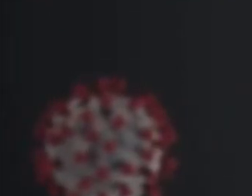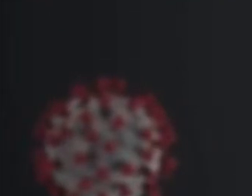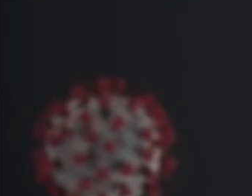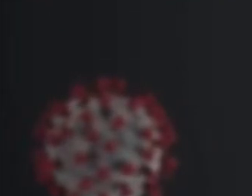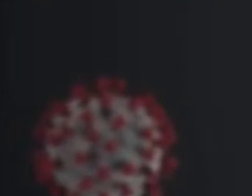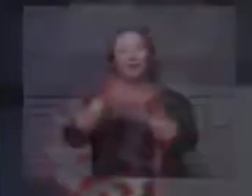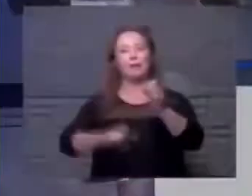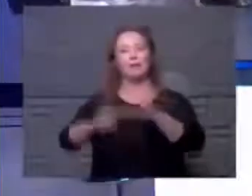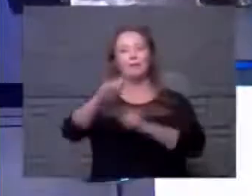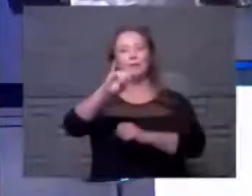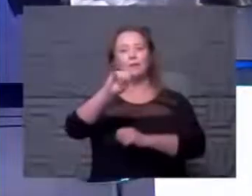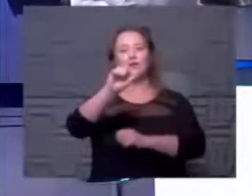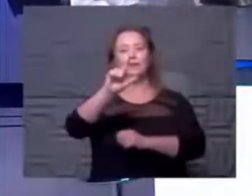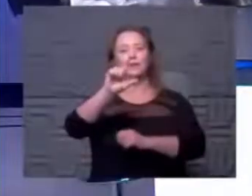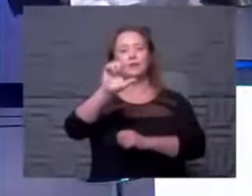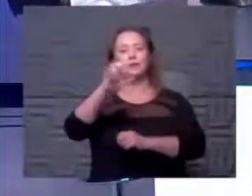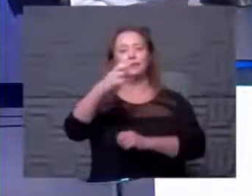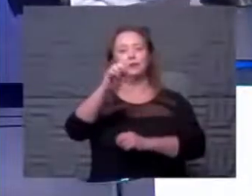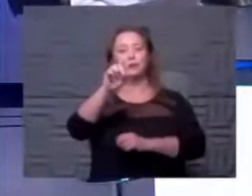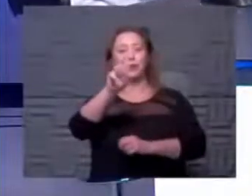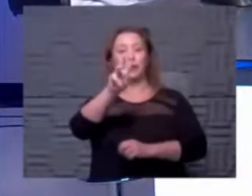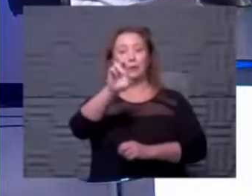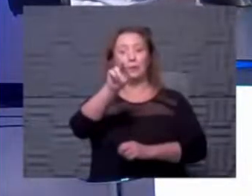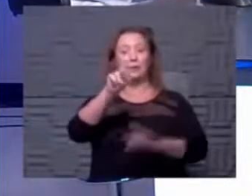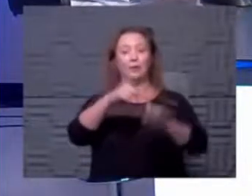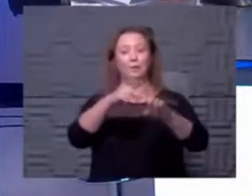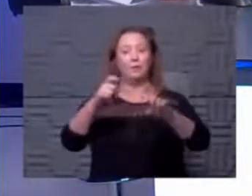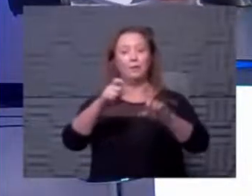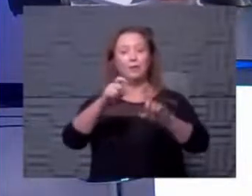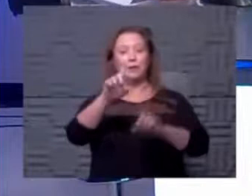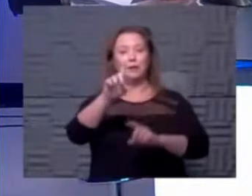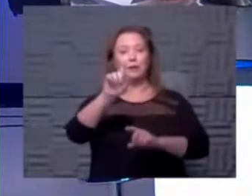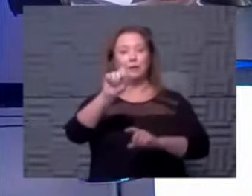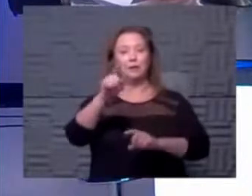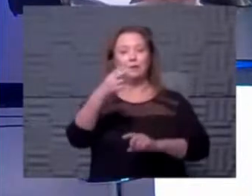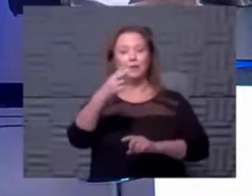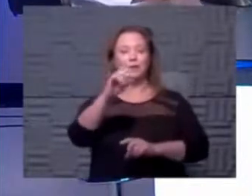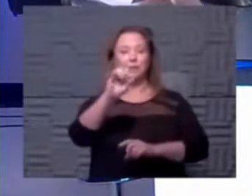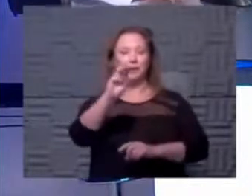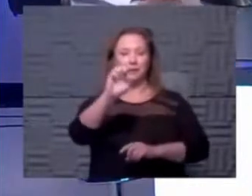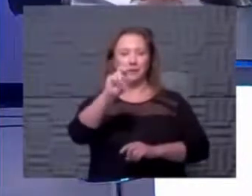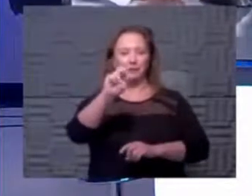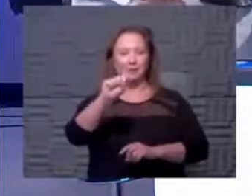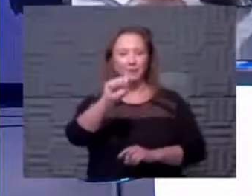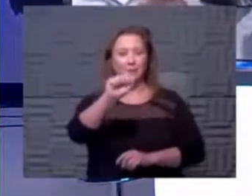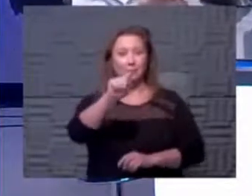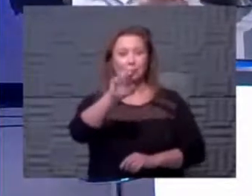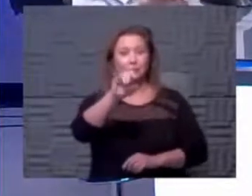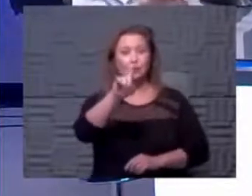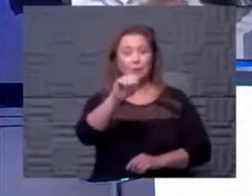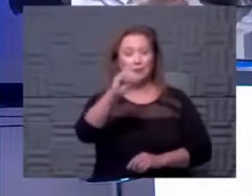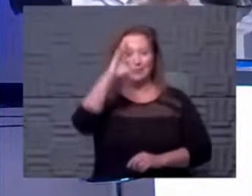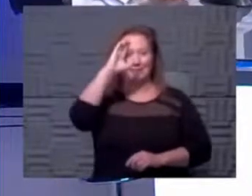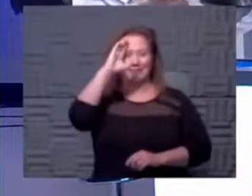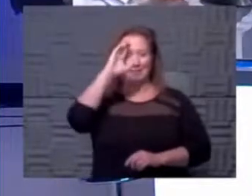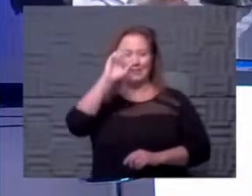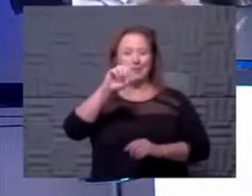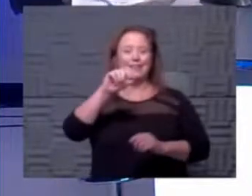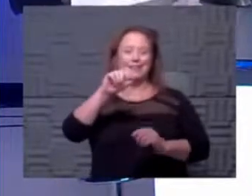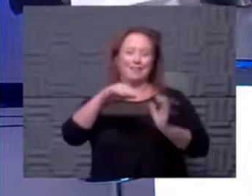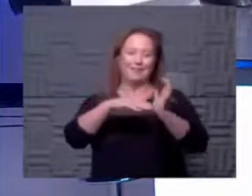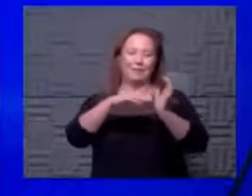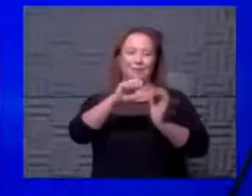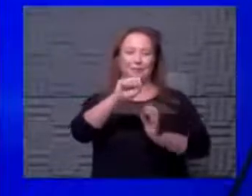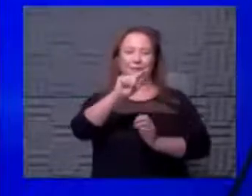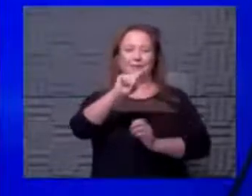Good morning, everyone. I'm Jill Jensen Chadwick, and I'm coming to you from the Dolph C. Simon studio. And as you can tell, Dr. Steven